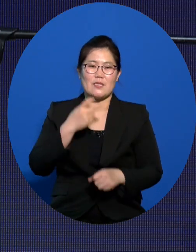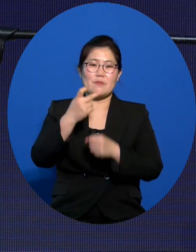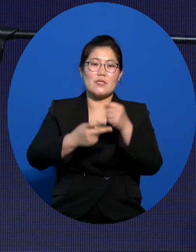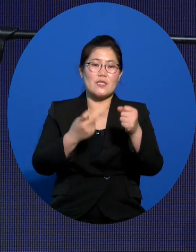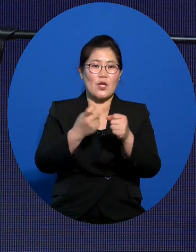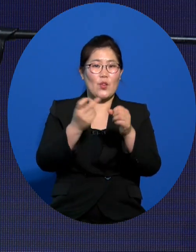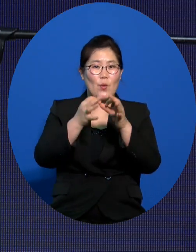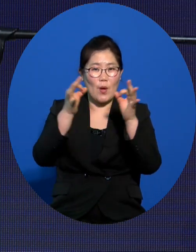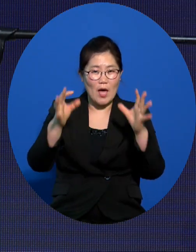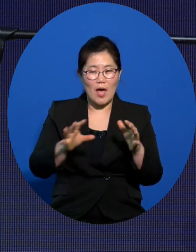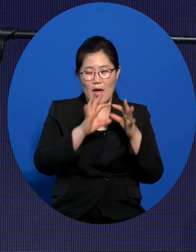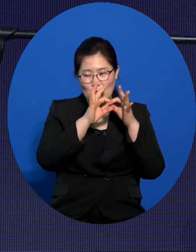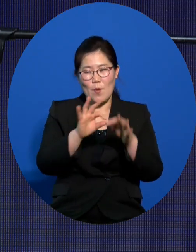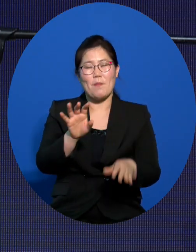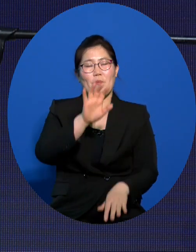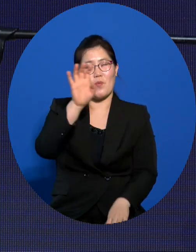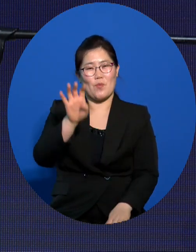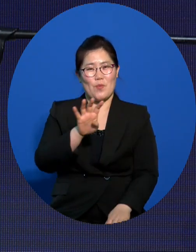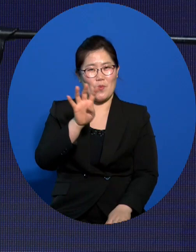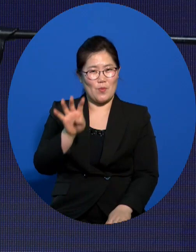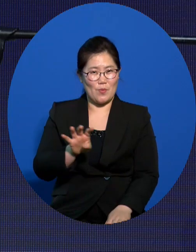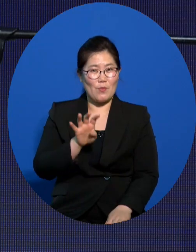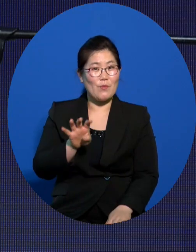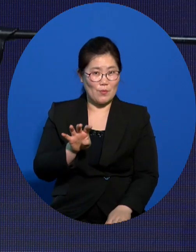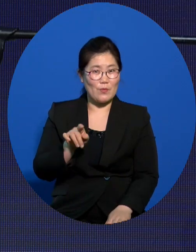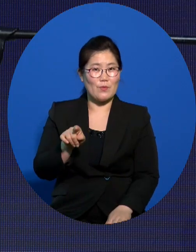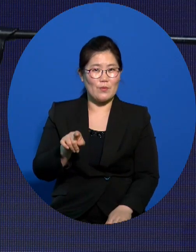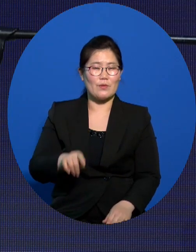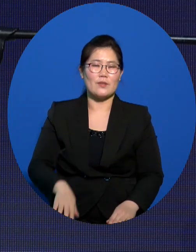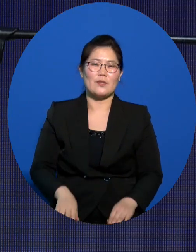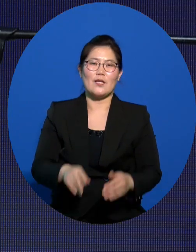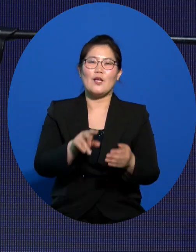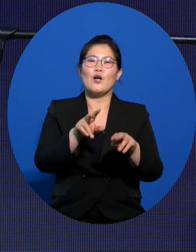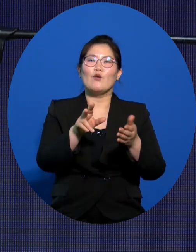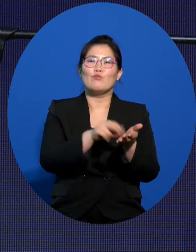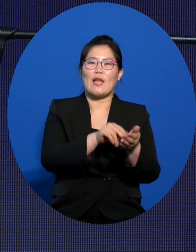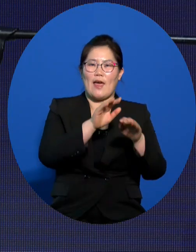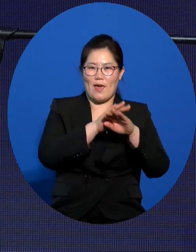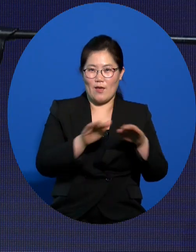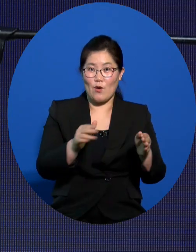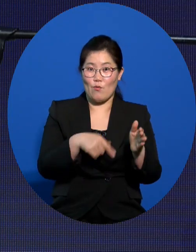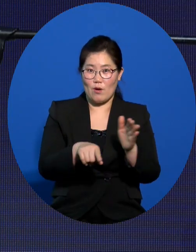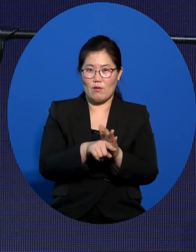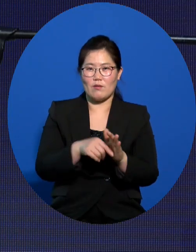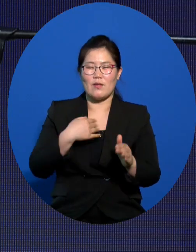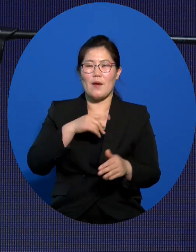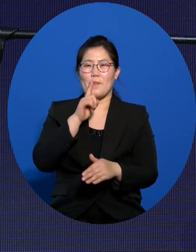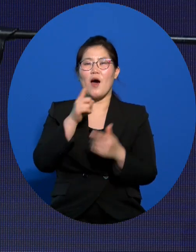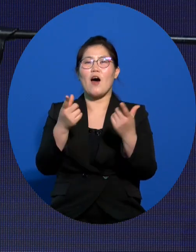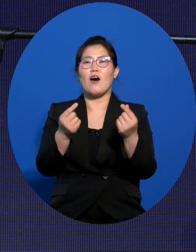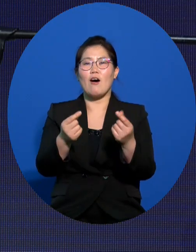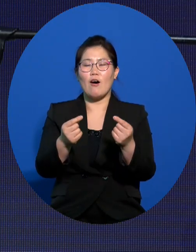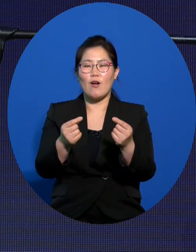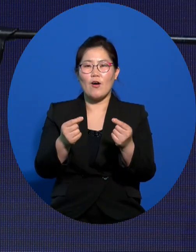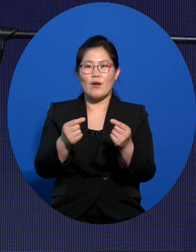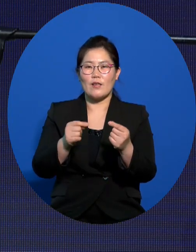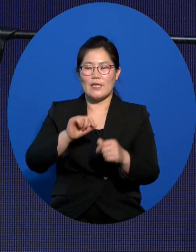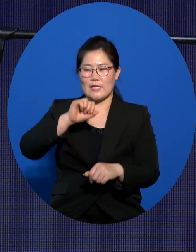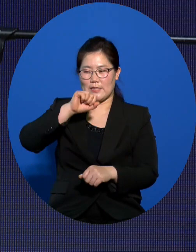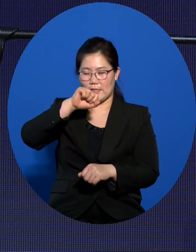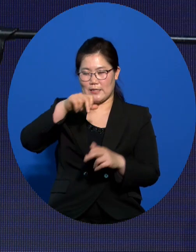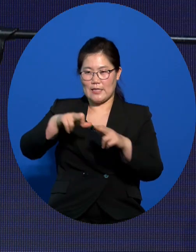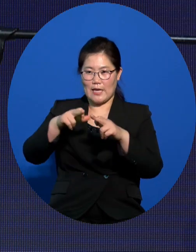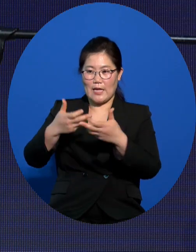know about these conflict of interests and that these organizations, they have clashing interests,